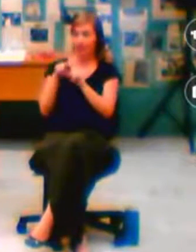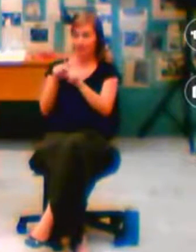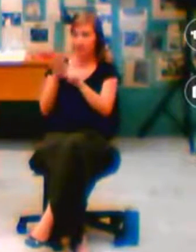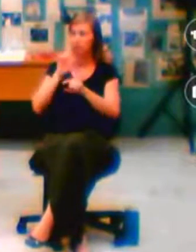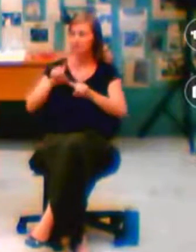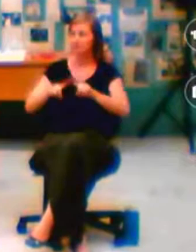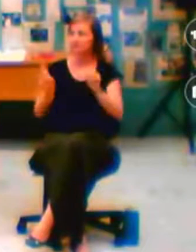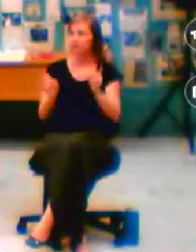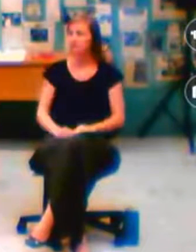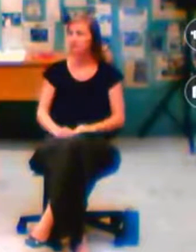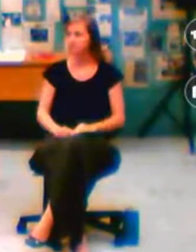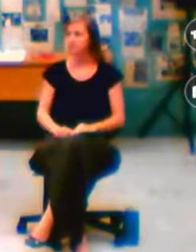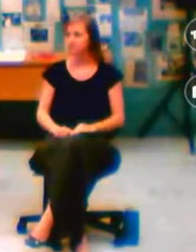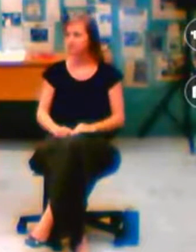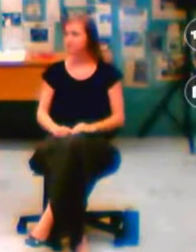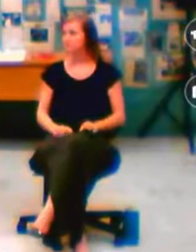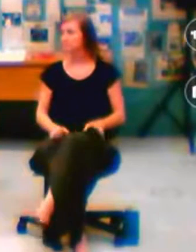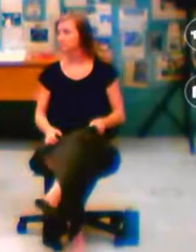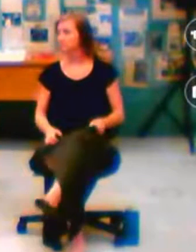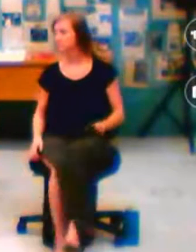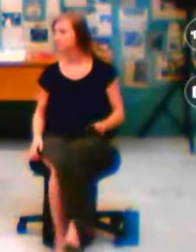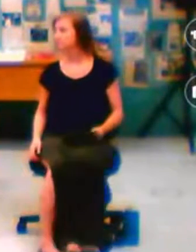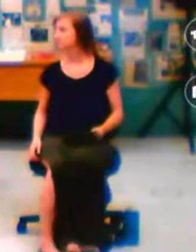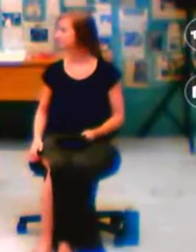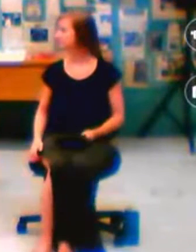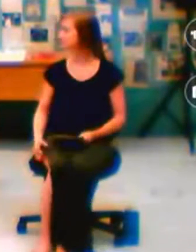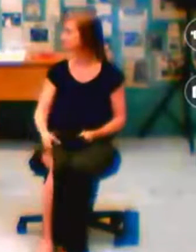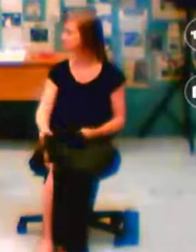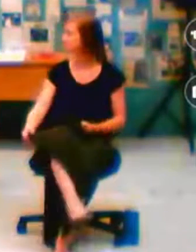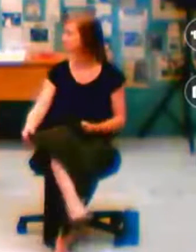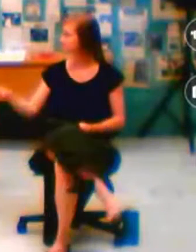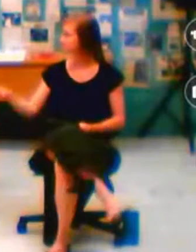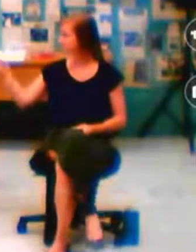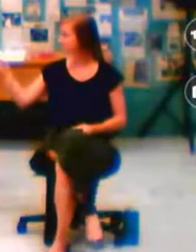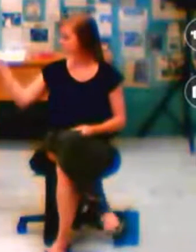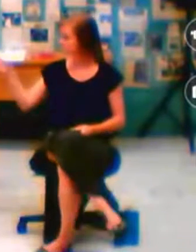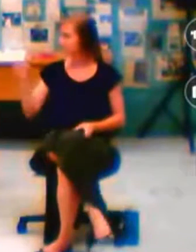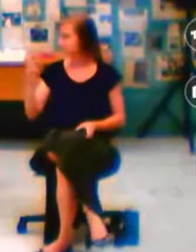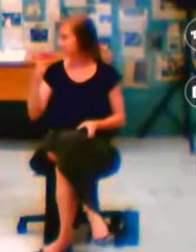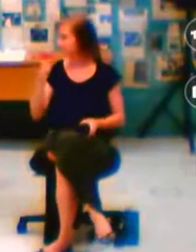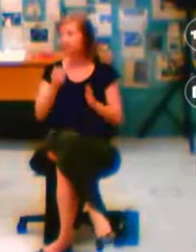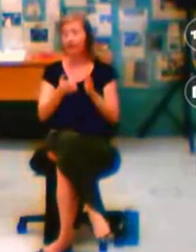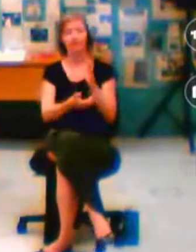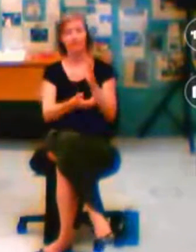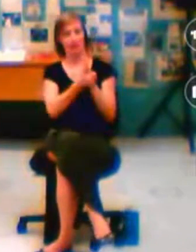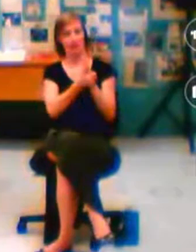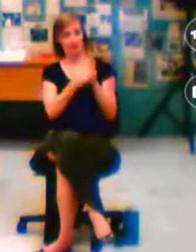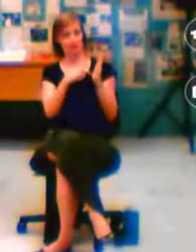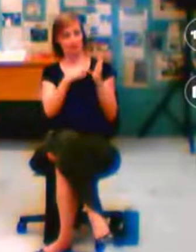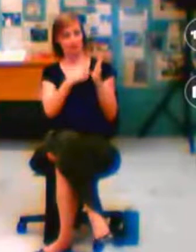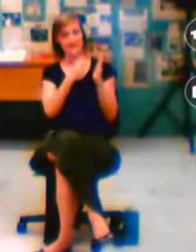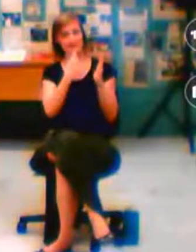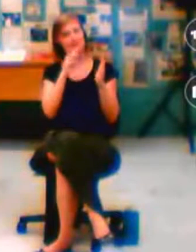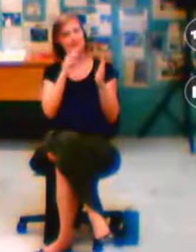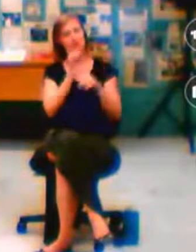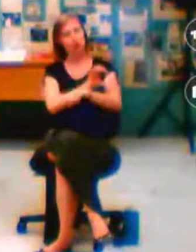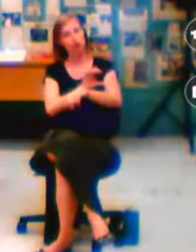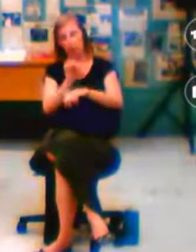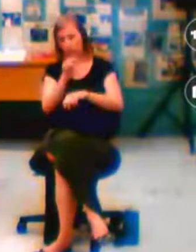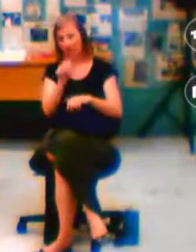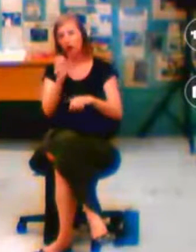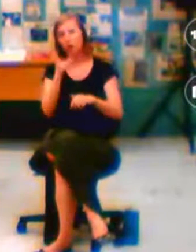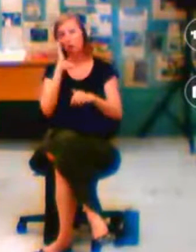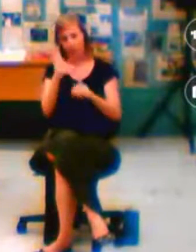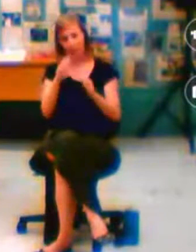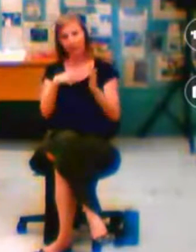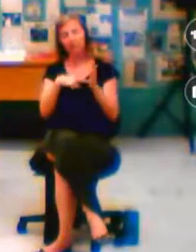slash comment about concern about loss of jobs and higher taxes if the folks doing the claims are different. And we'll let you